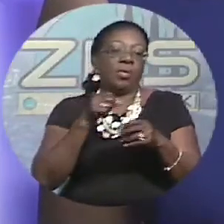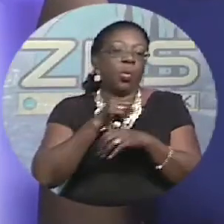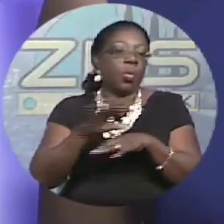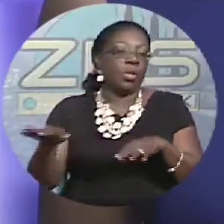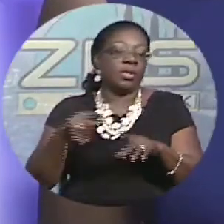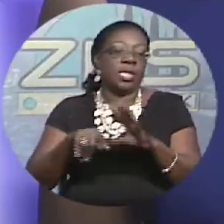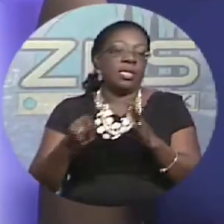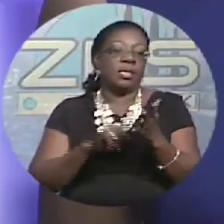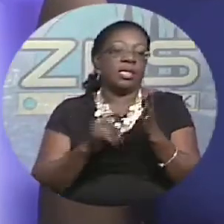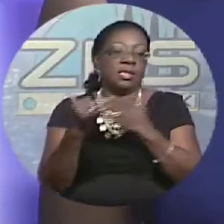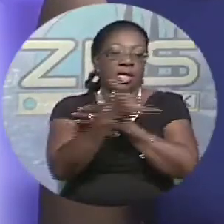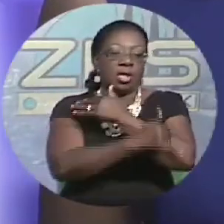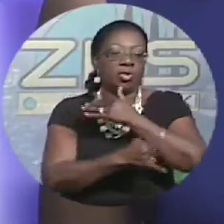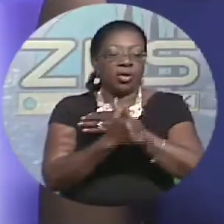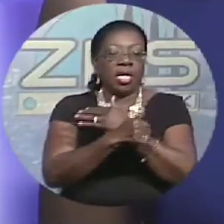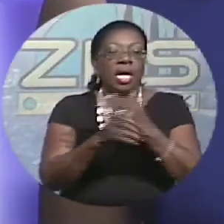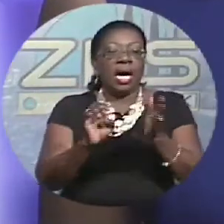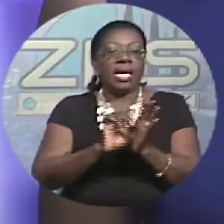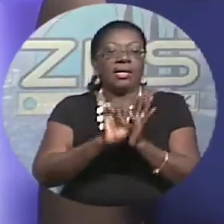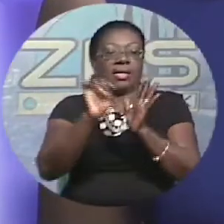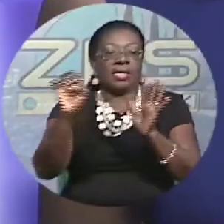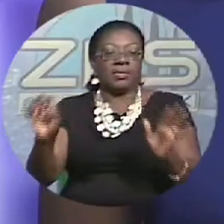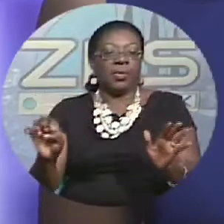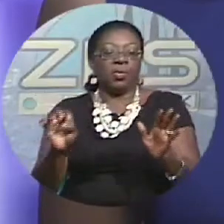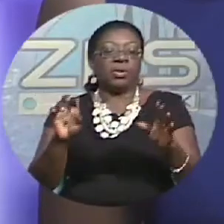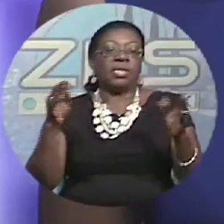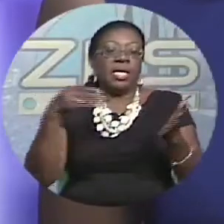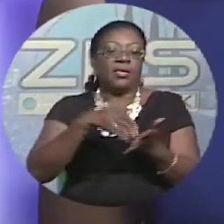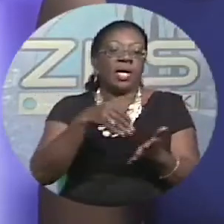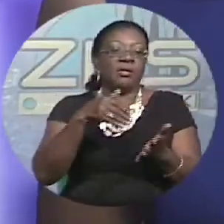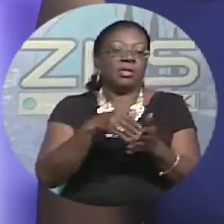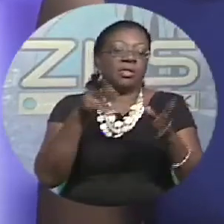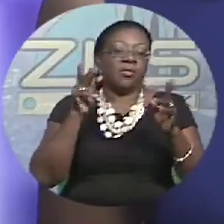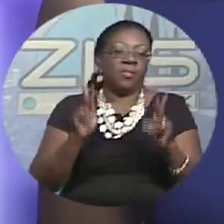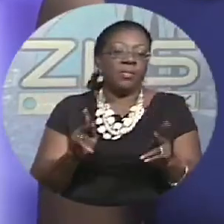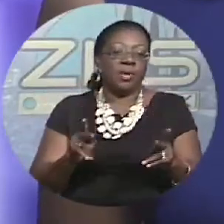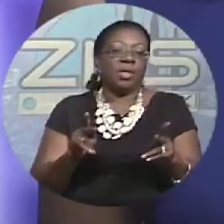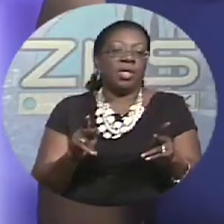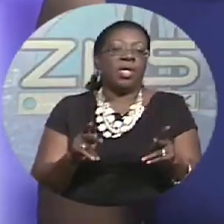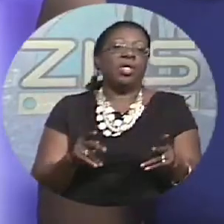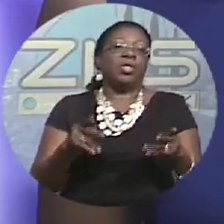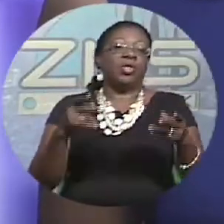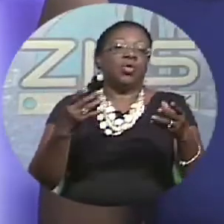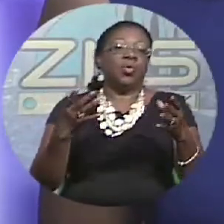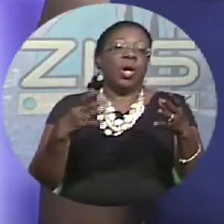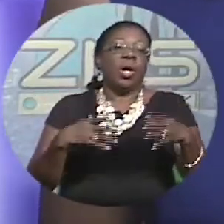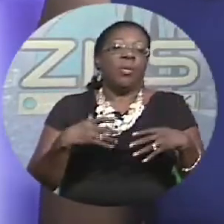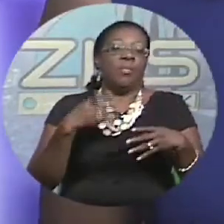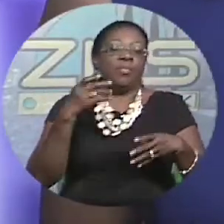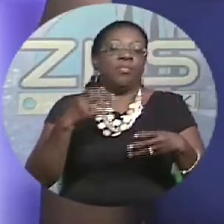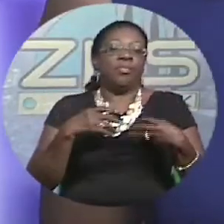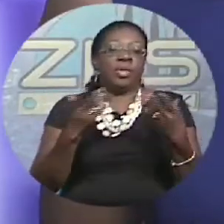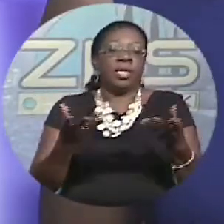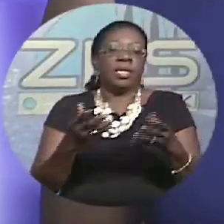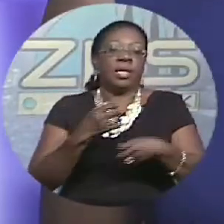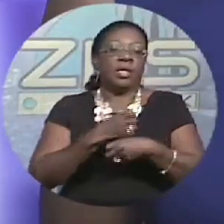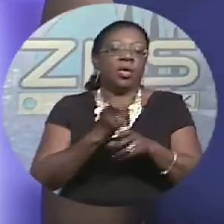and has exposed thousands of Marathon residents to hazardous chemicals that can cause more harm than good to their